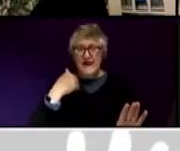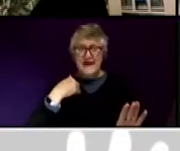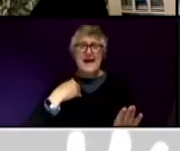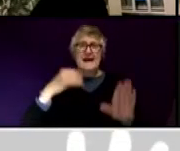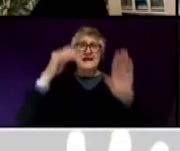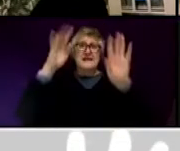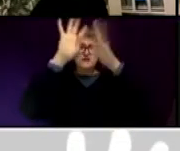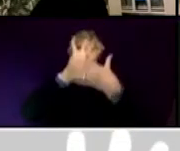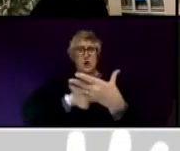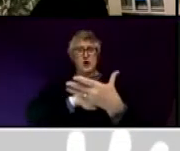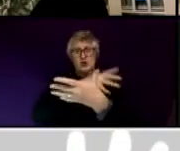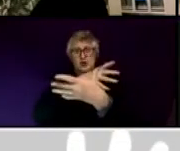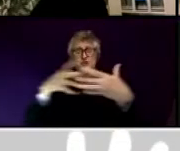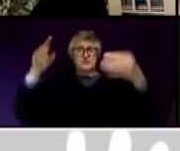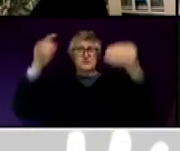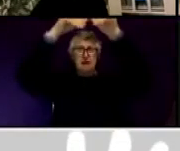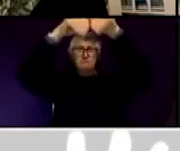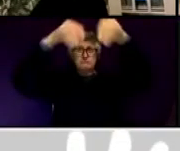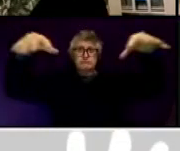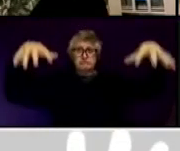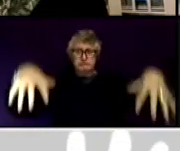an observer myself,